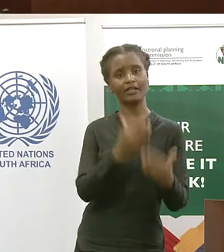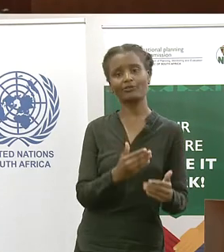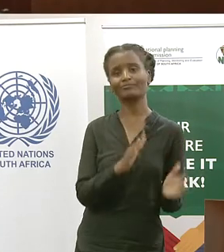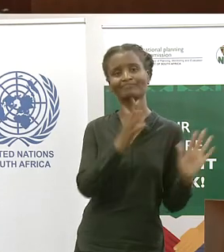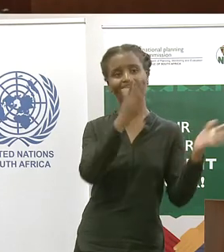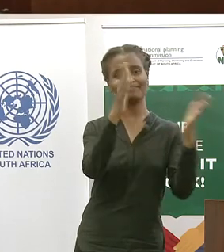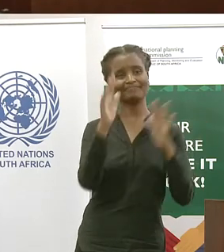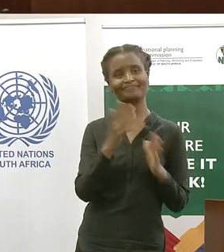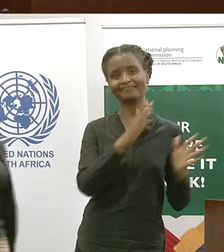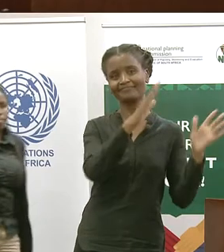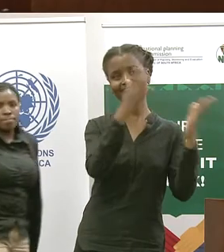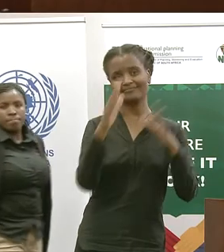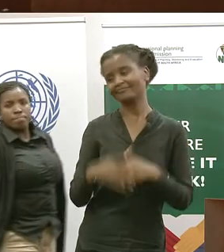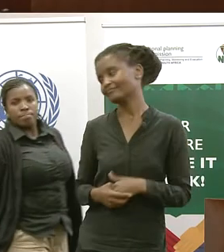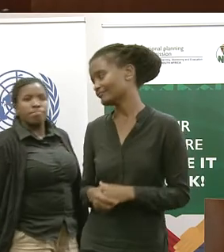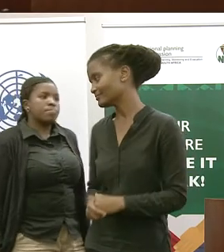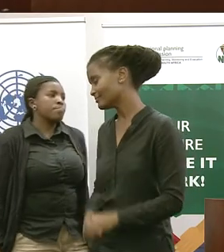All right.